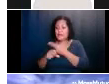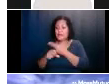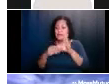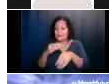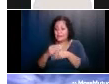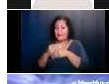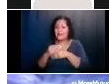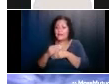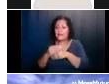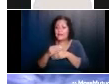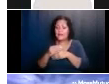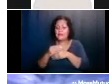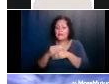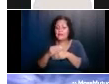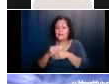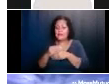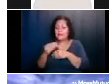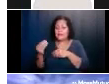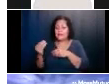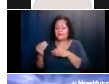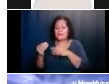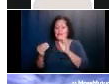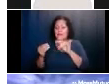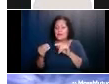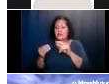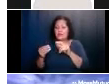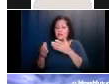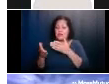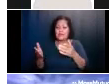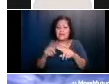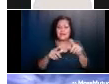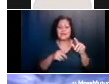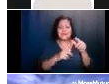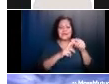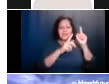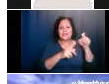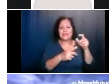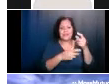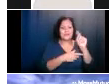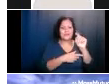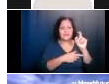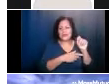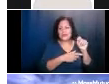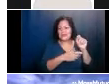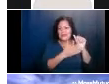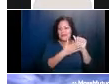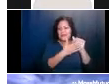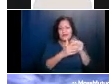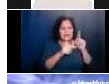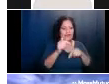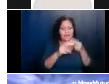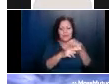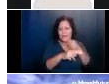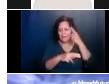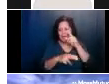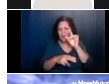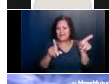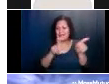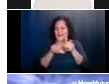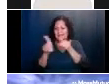benefits, whereas a special needs trust, the money typically can't be used for the same types of